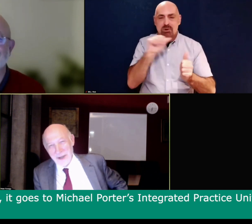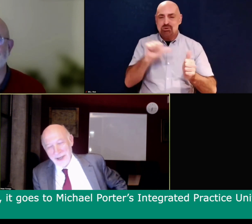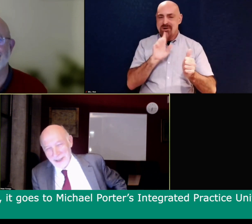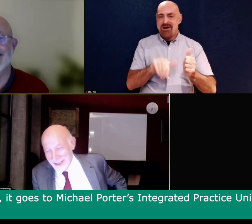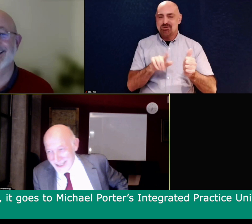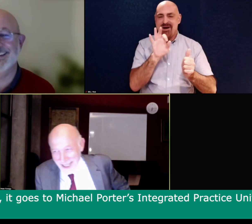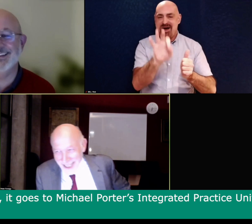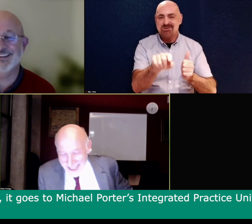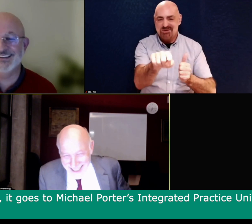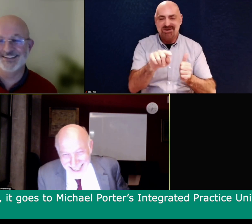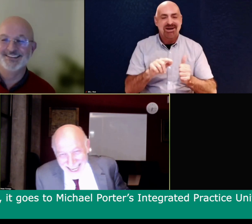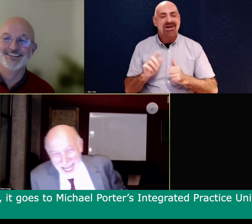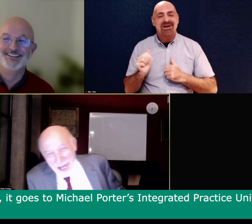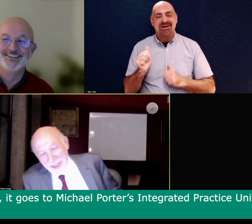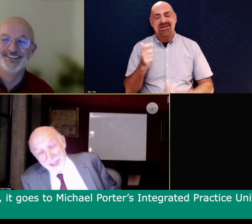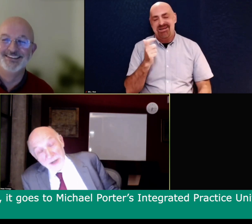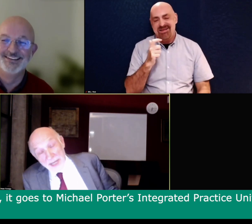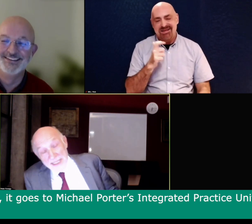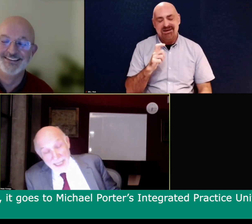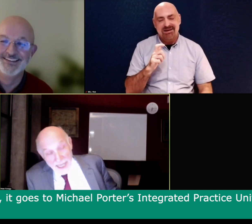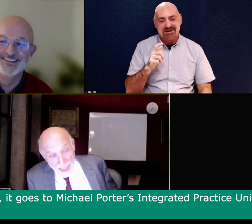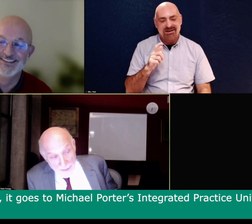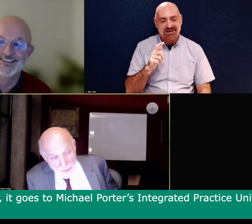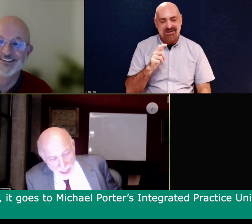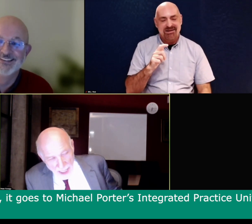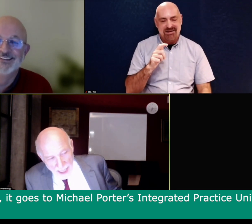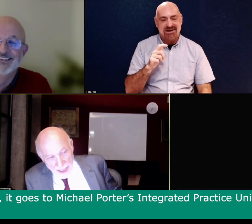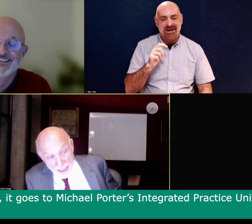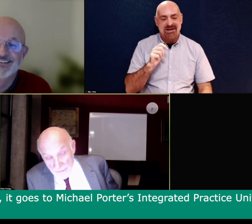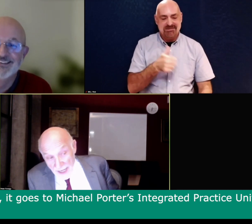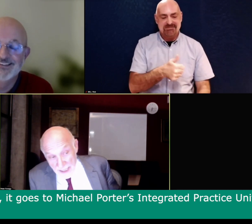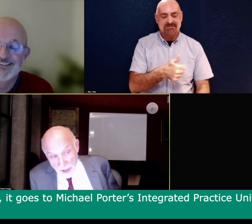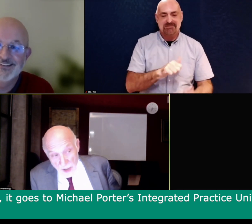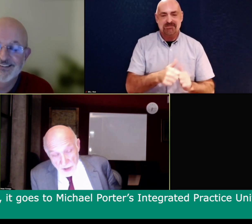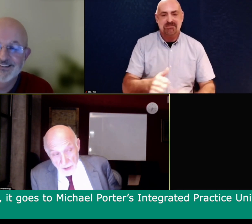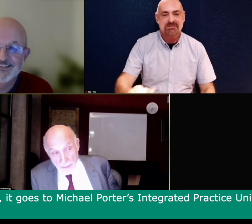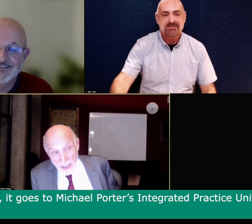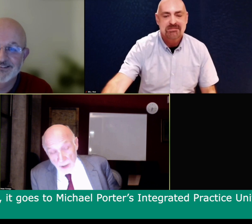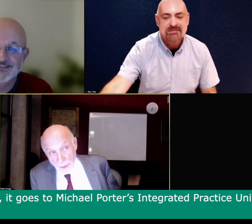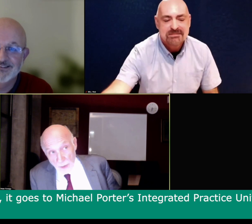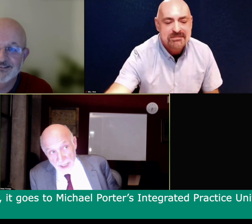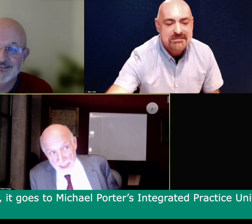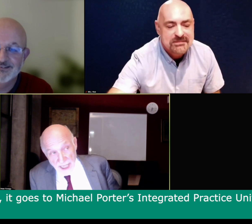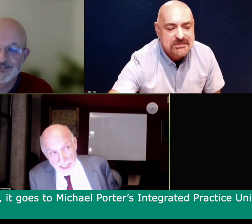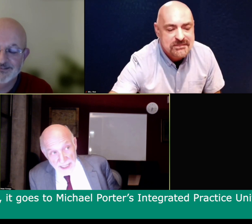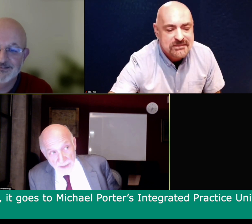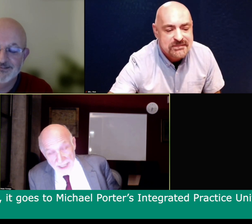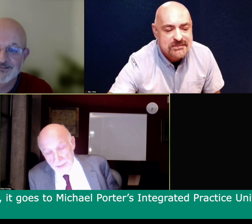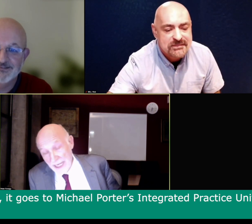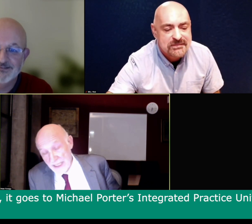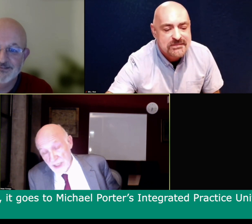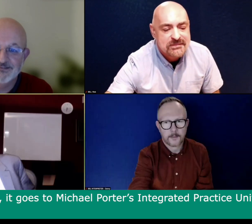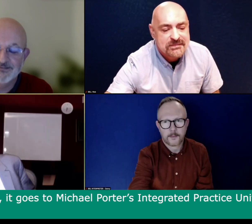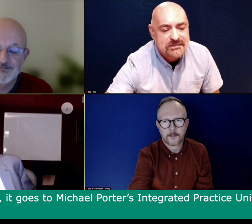I know. But it's in fact it goes to Michael Porter's